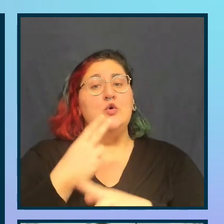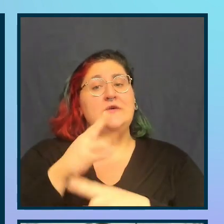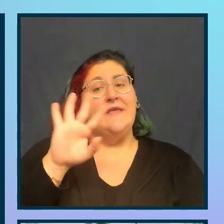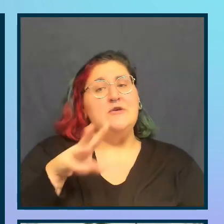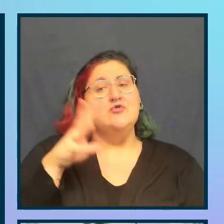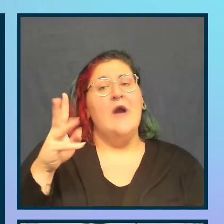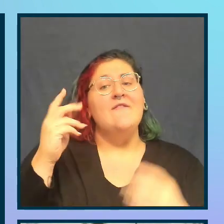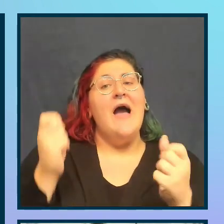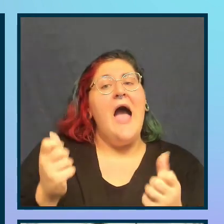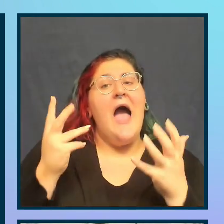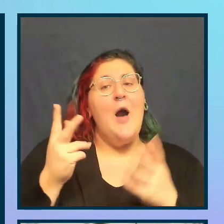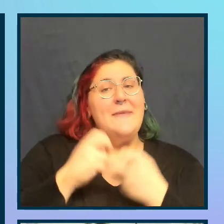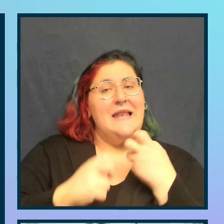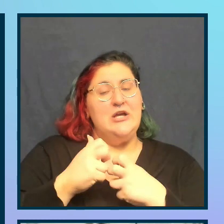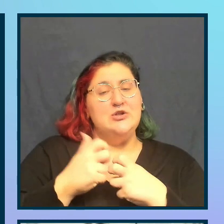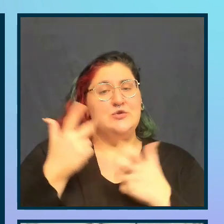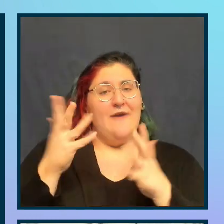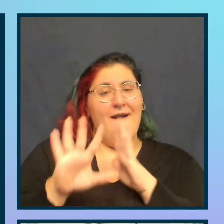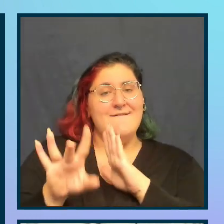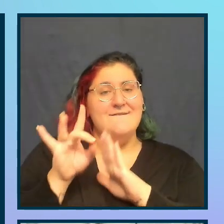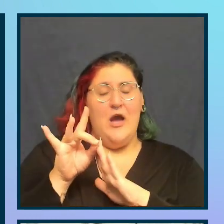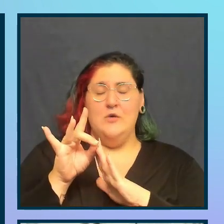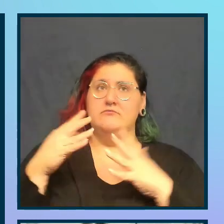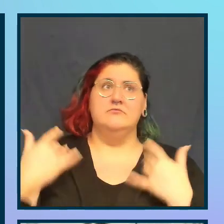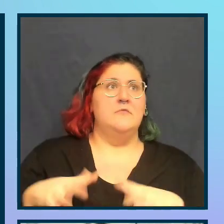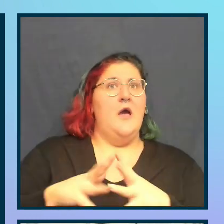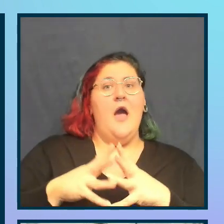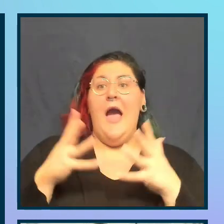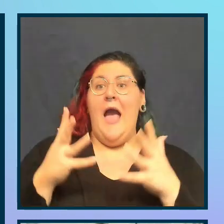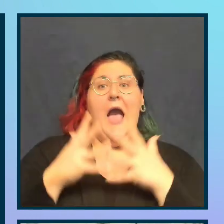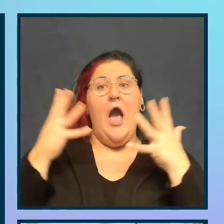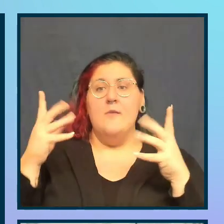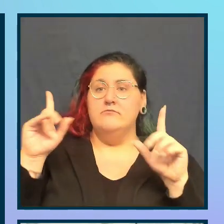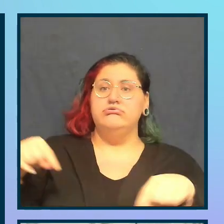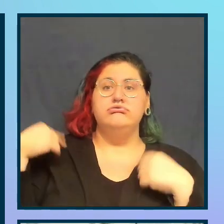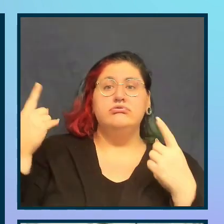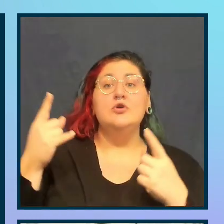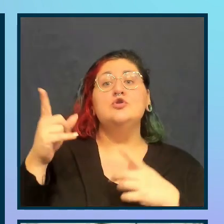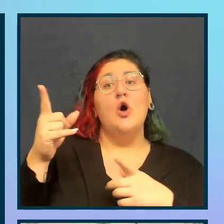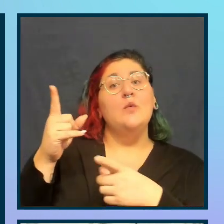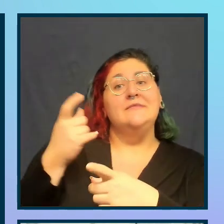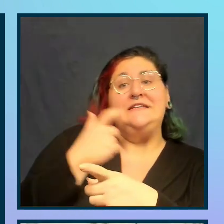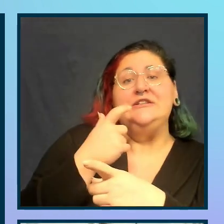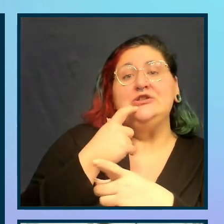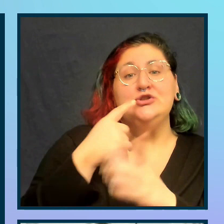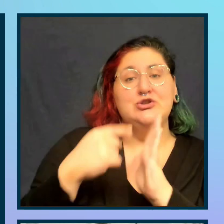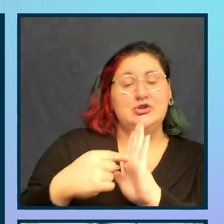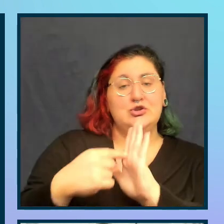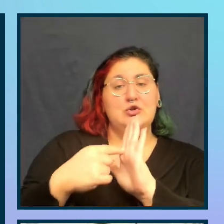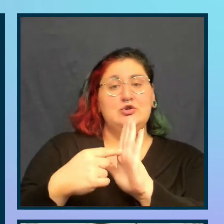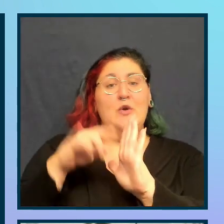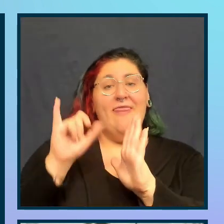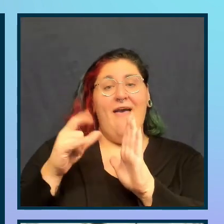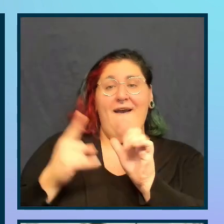told you, that first step of running ACT's core rules can move you from zero